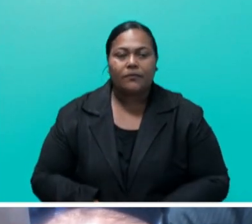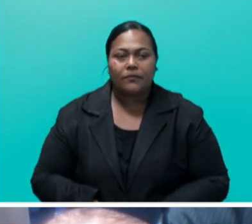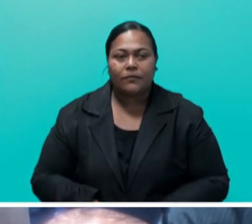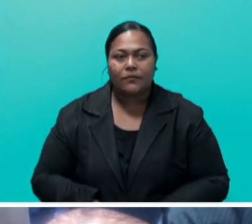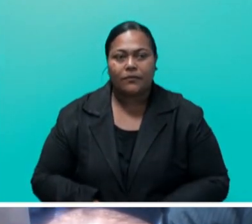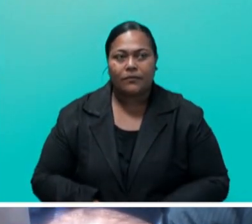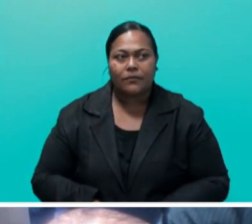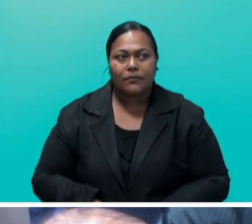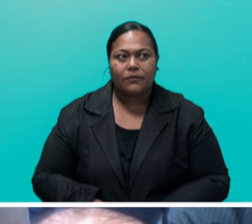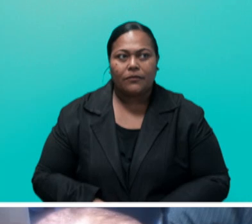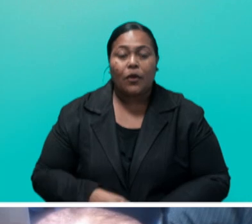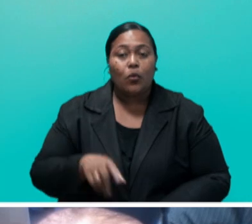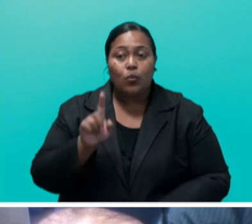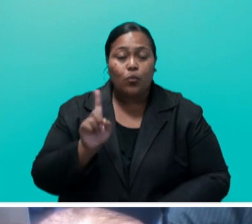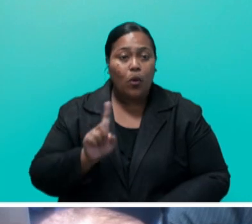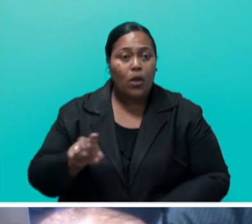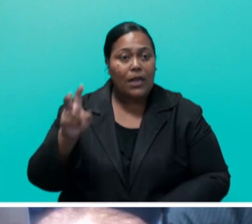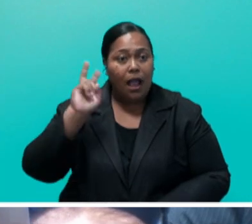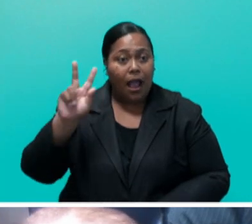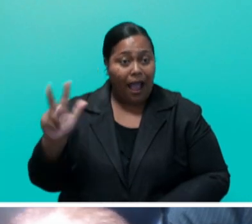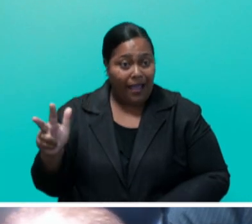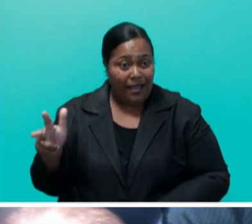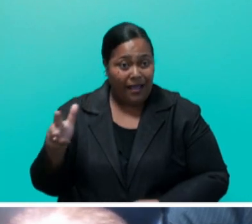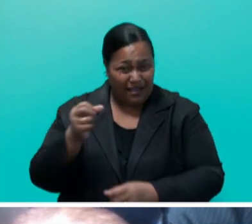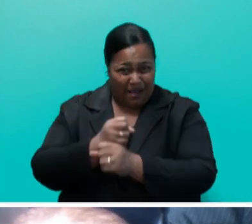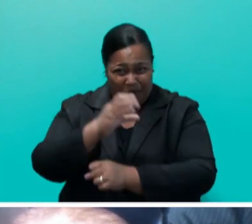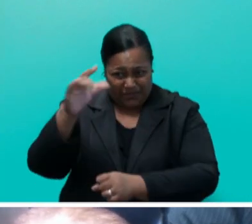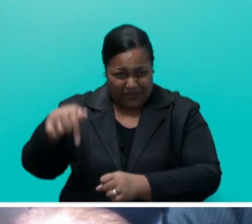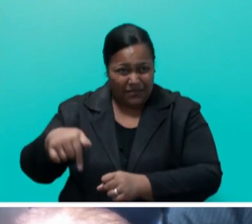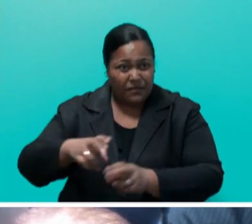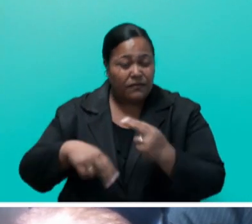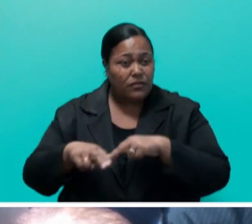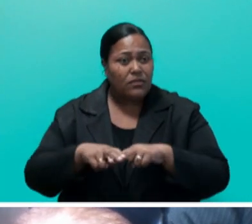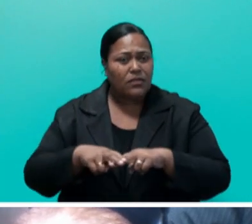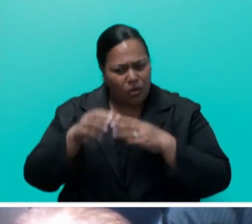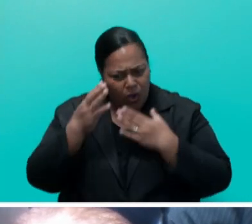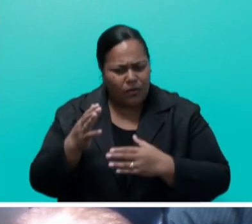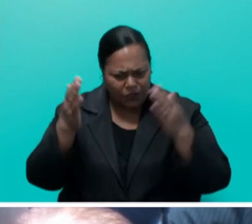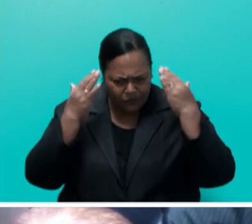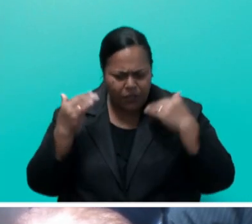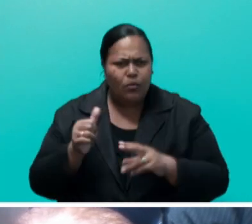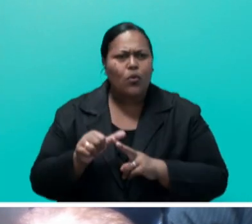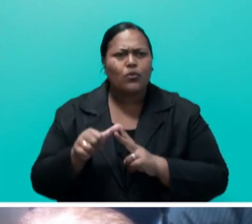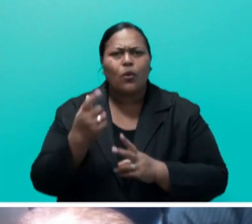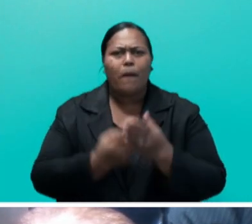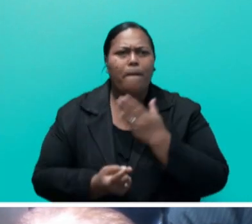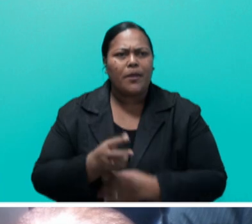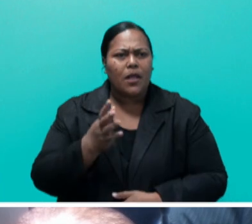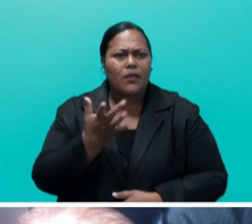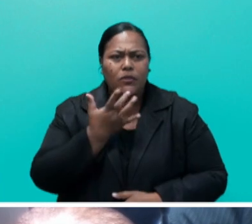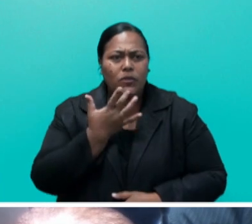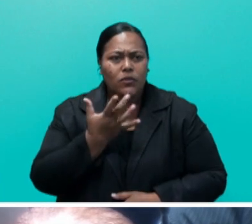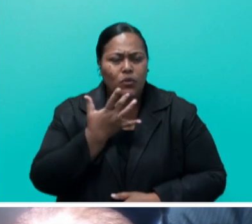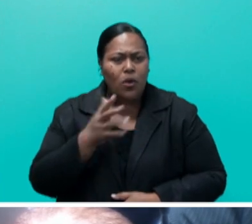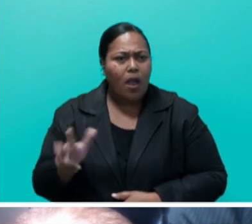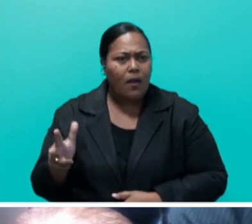addressing fake recruitment companies in Fiji. Honourable Speaker, we are also aware of the recent surge in fake